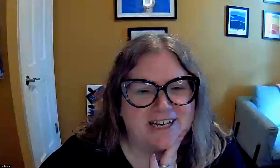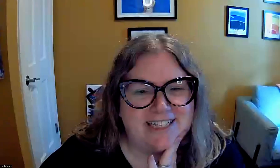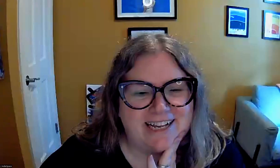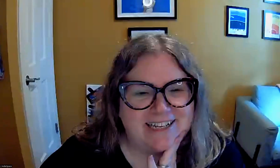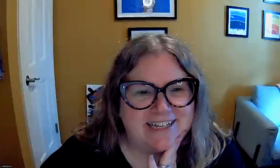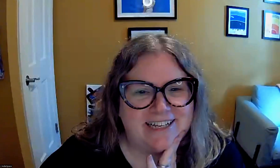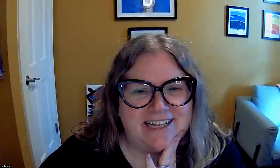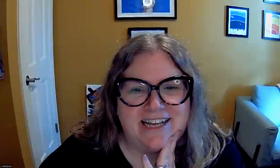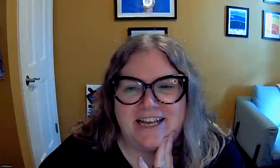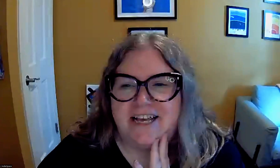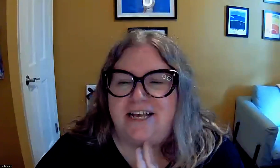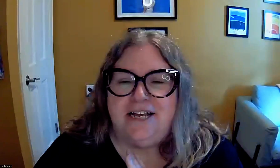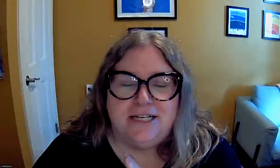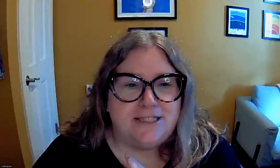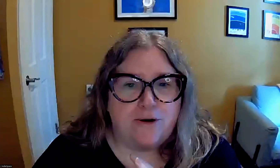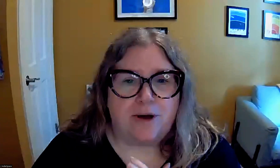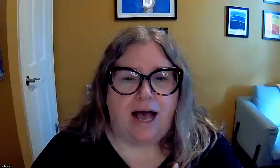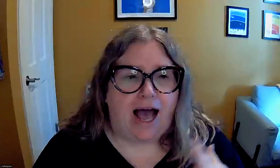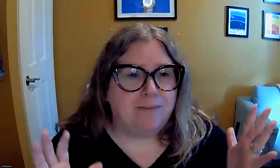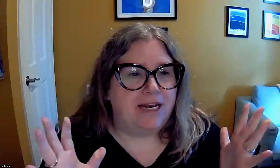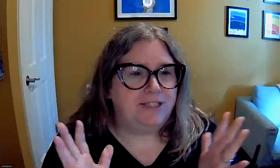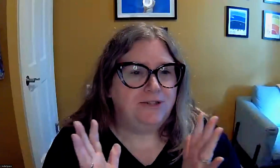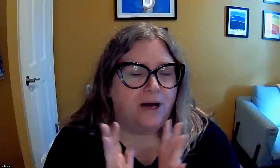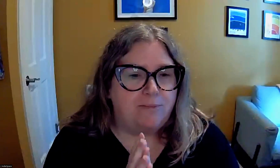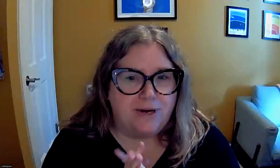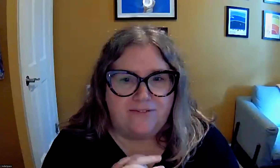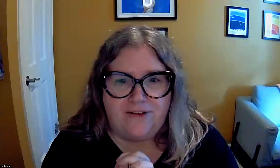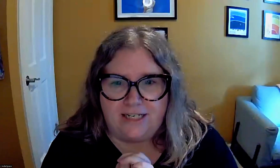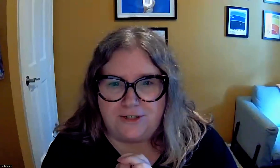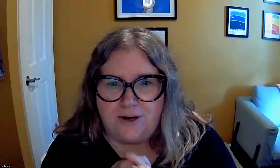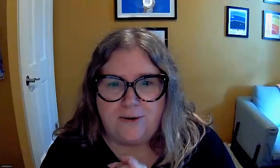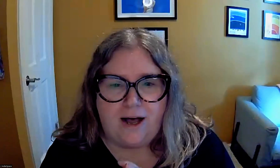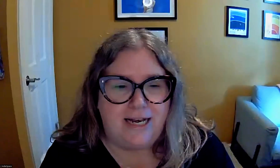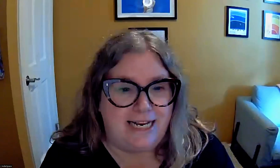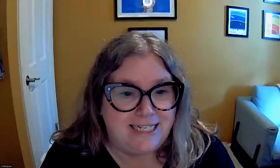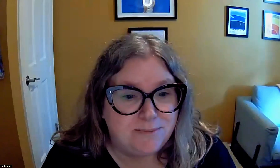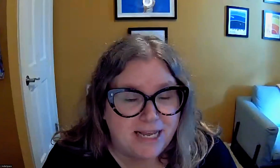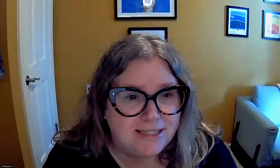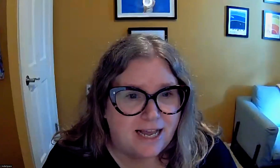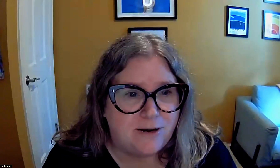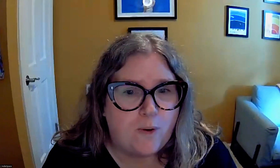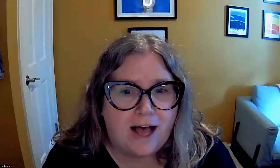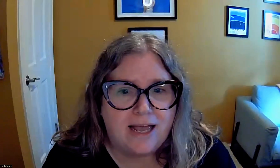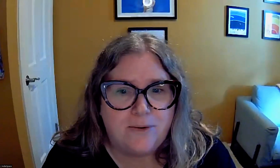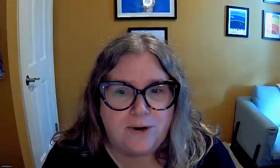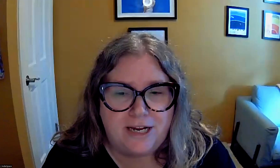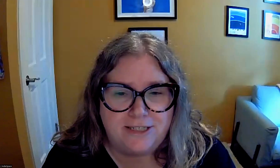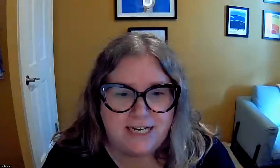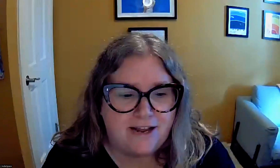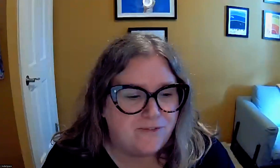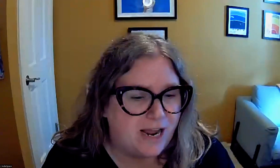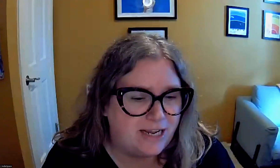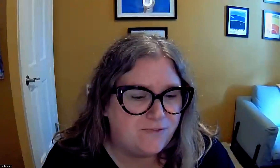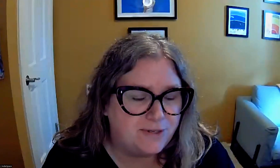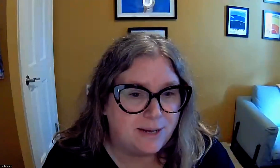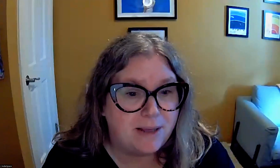Thank you, Vishante. So I'm going to do a brief intro on IndieSpace and why we're here